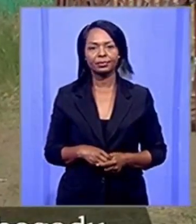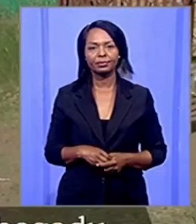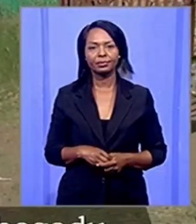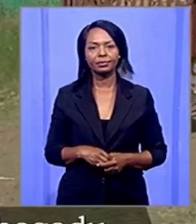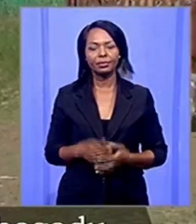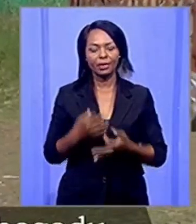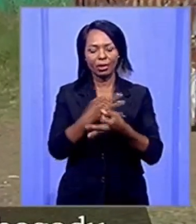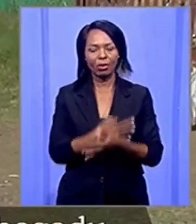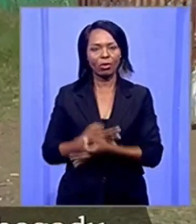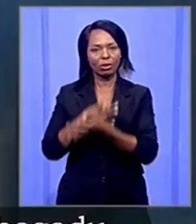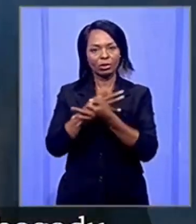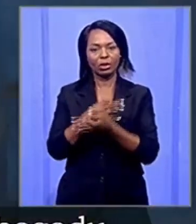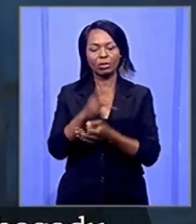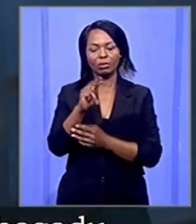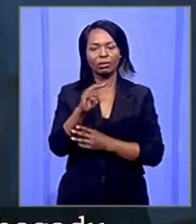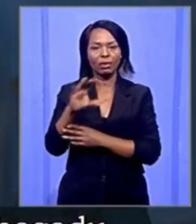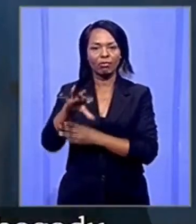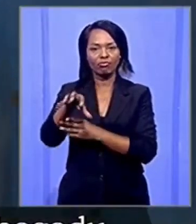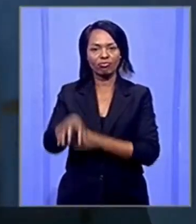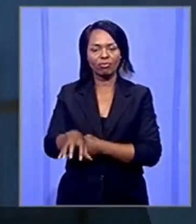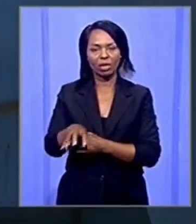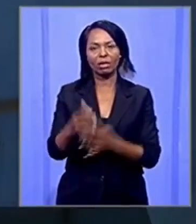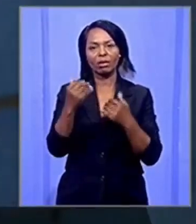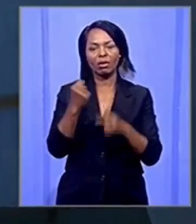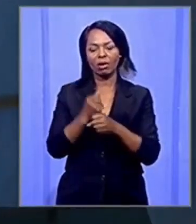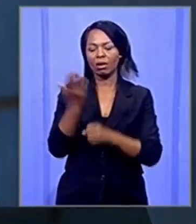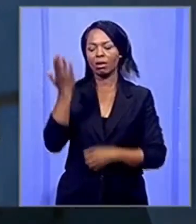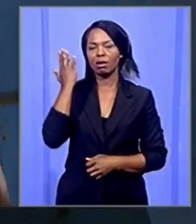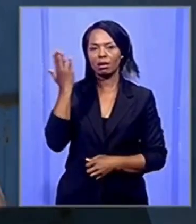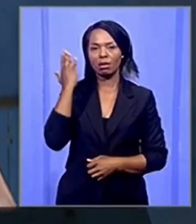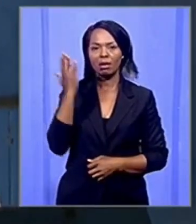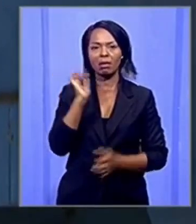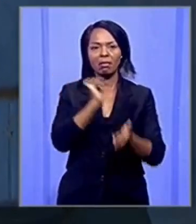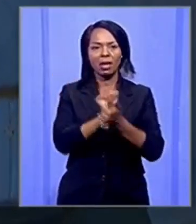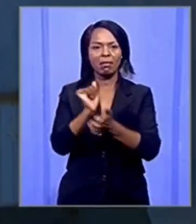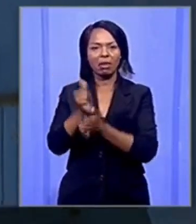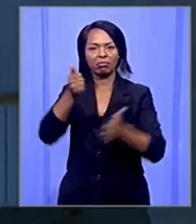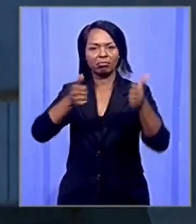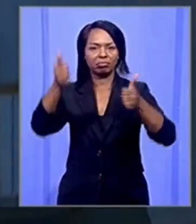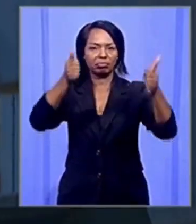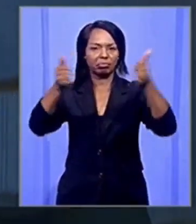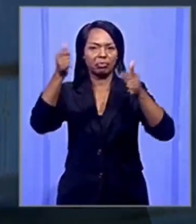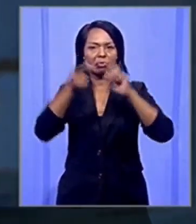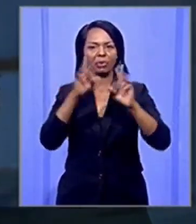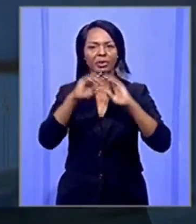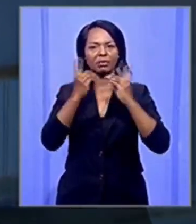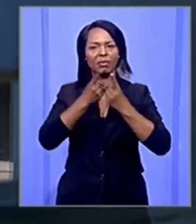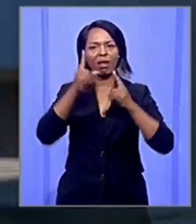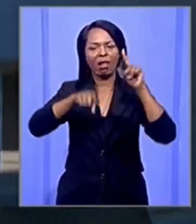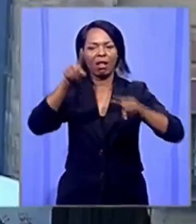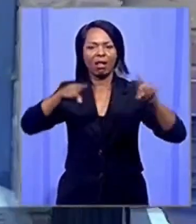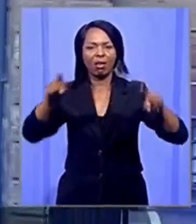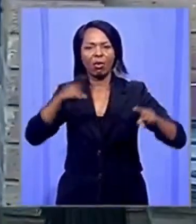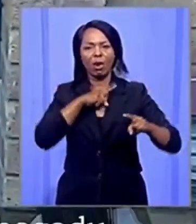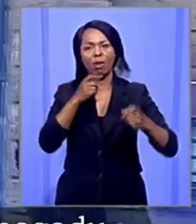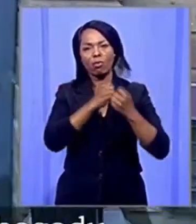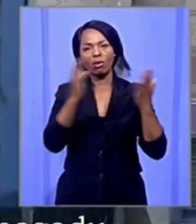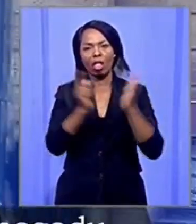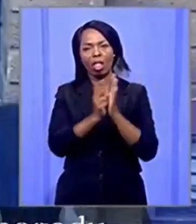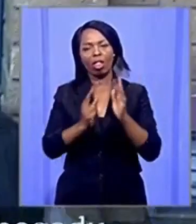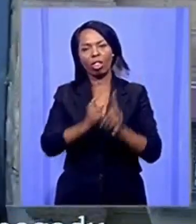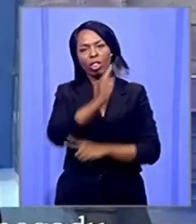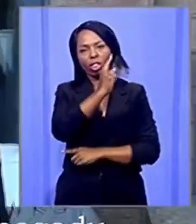Di-Hawks kwa Northern Cape di ntse mo dingwageng tse di sa tswang go feta di tshwara baokamedi ba mafapha kwa porofenseng malebana le tlolo molao yo